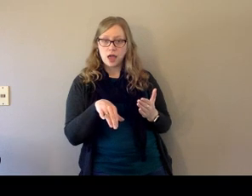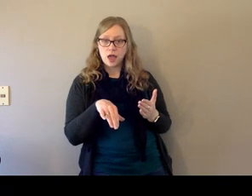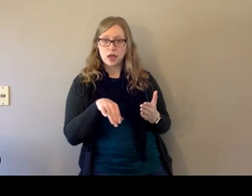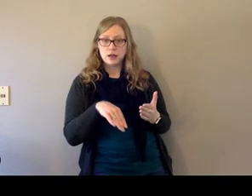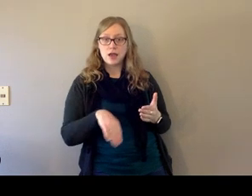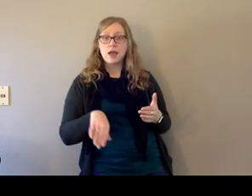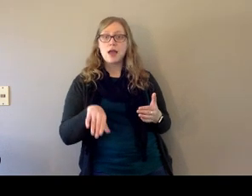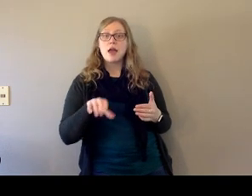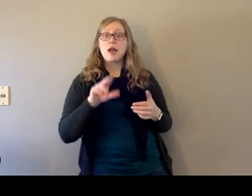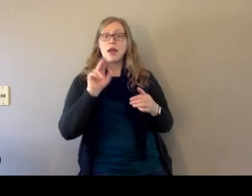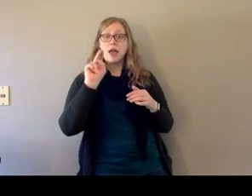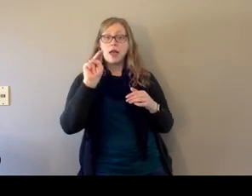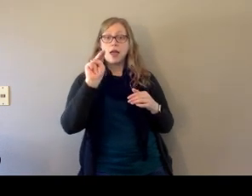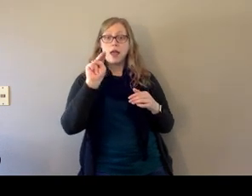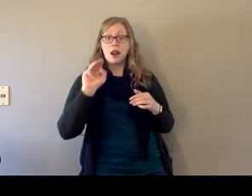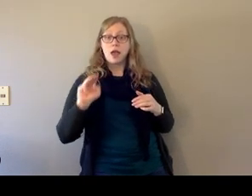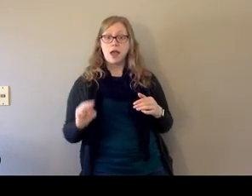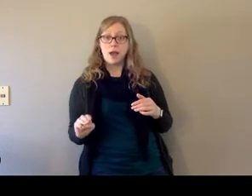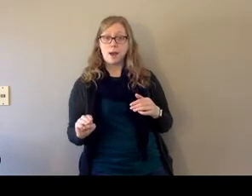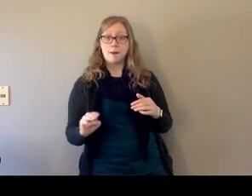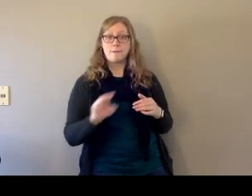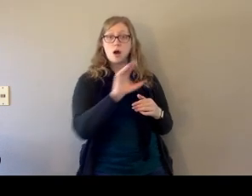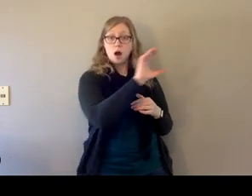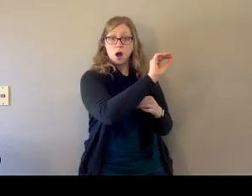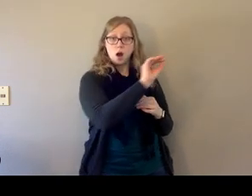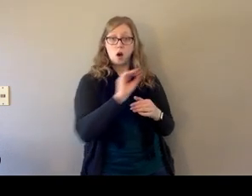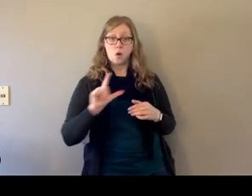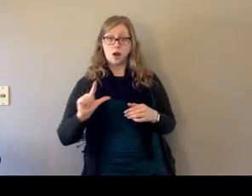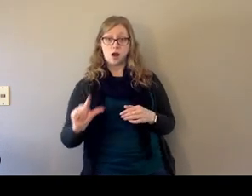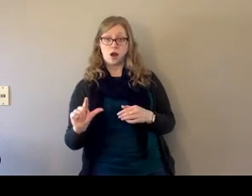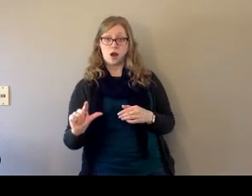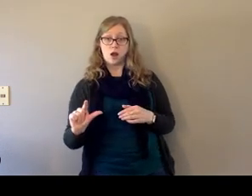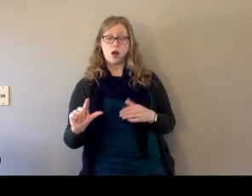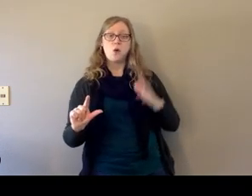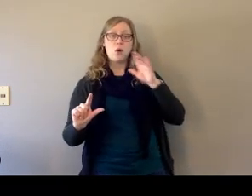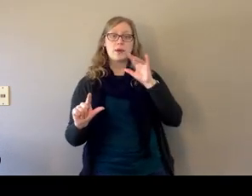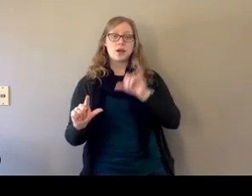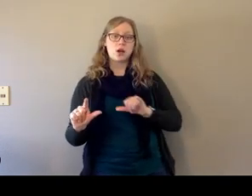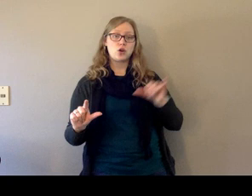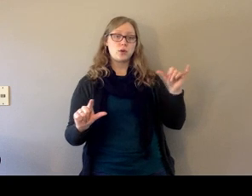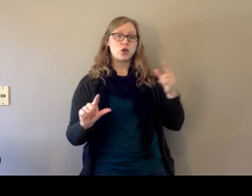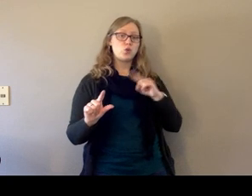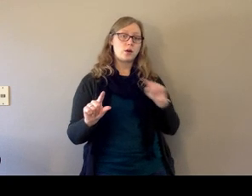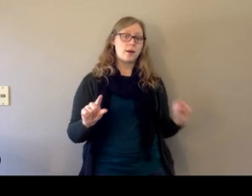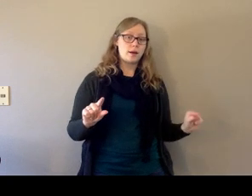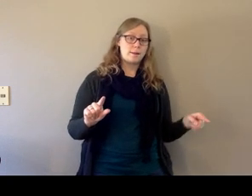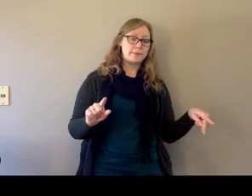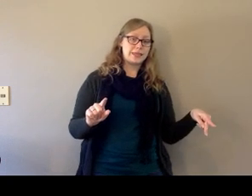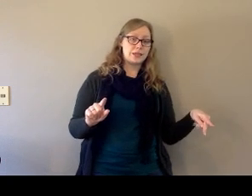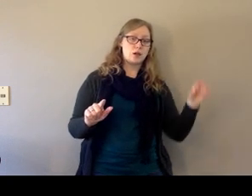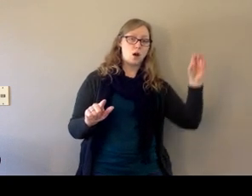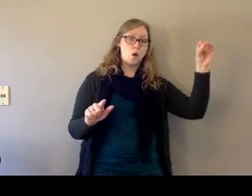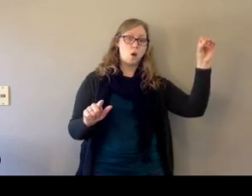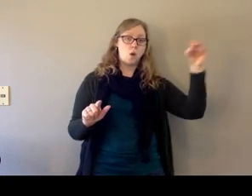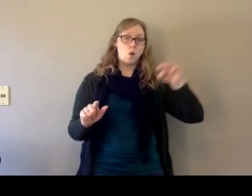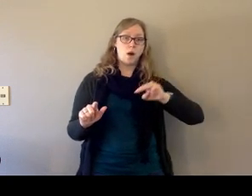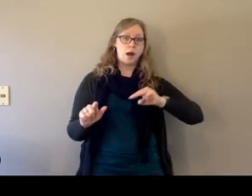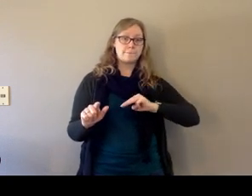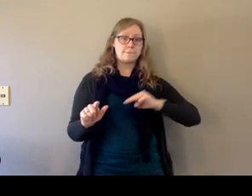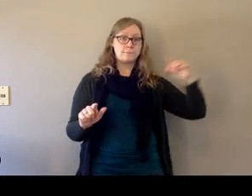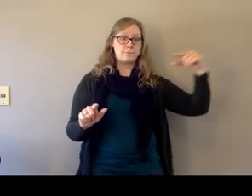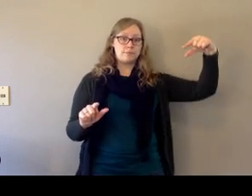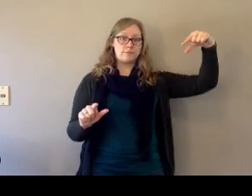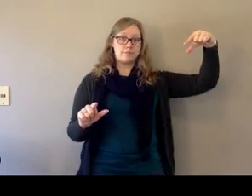NMO is going to be congruent to angle POM because they are corresponding parts of